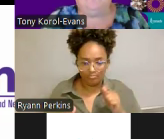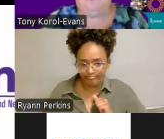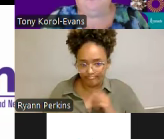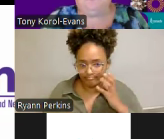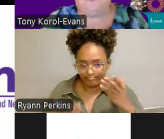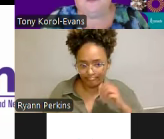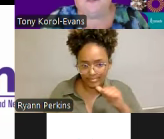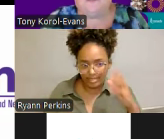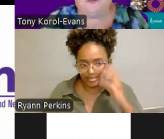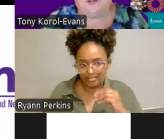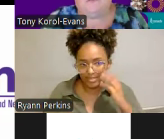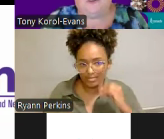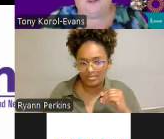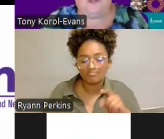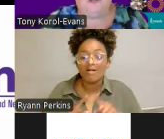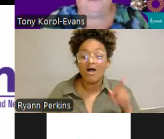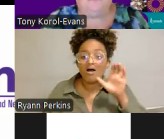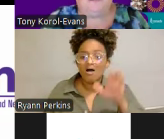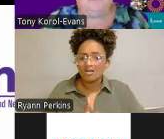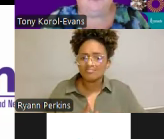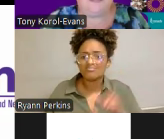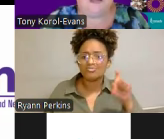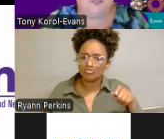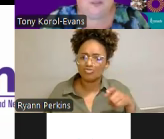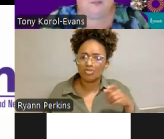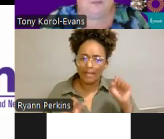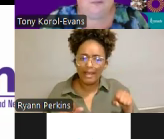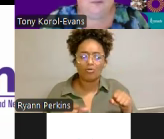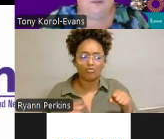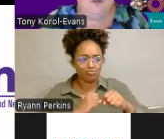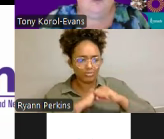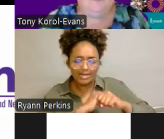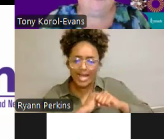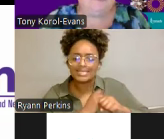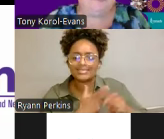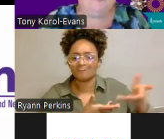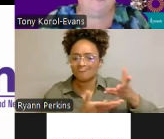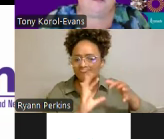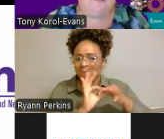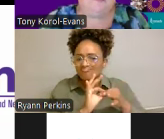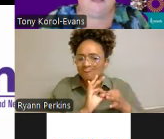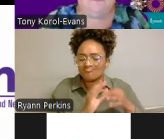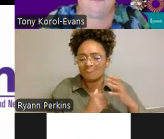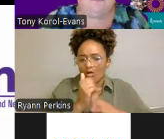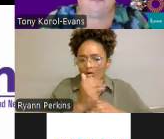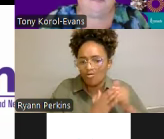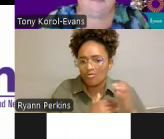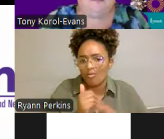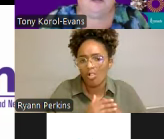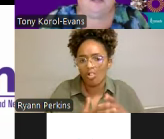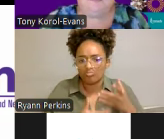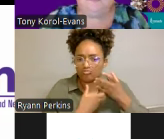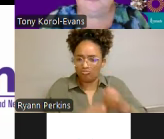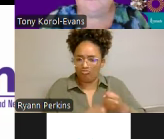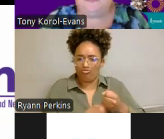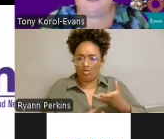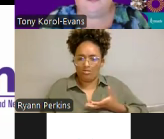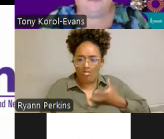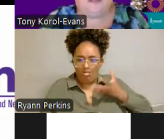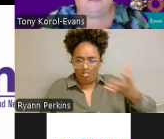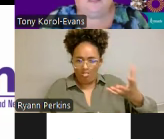you should be able to turn to for comfort, who should protect you. When the person you have entrusted your life to abuses you, it isn't